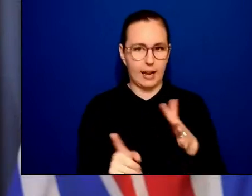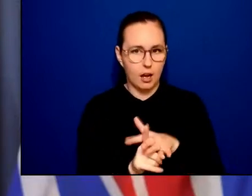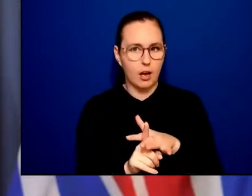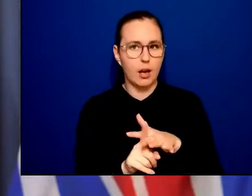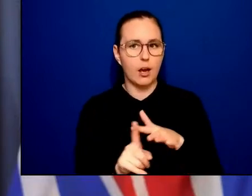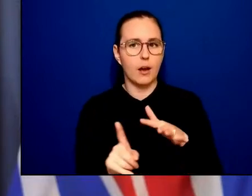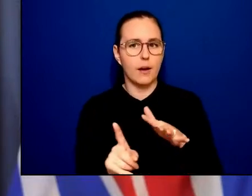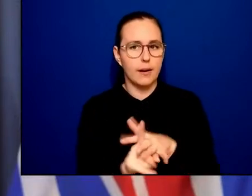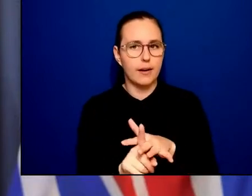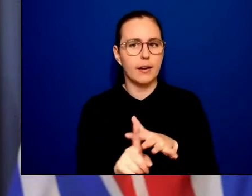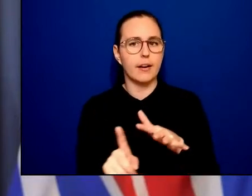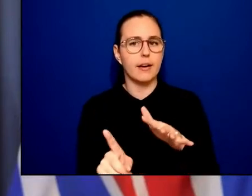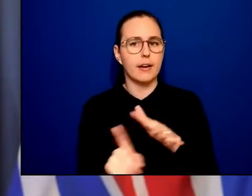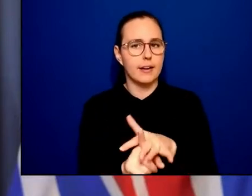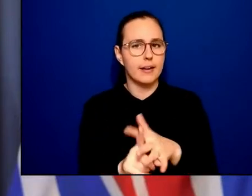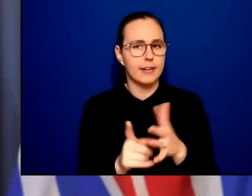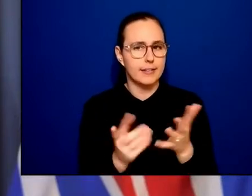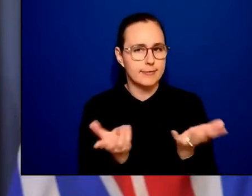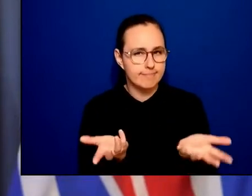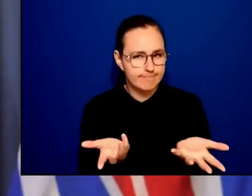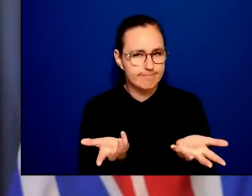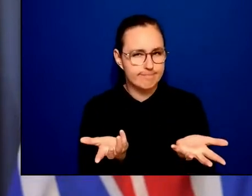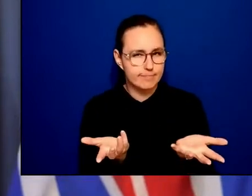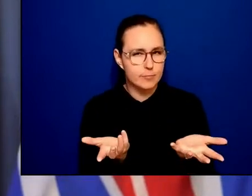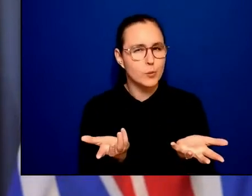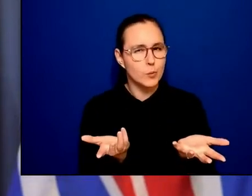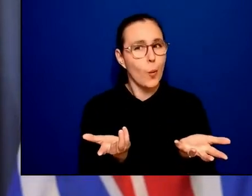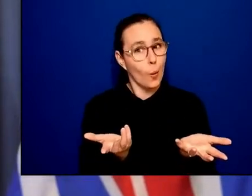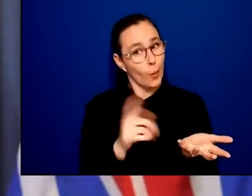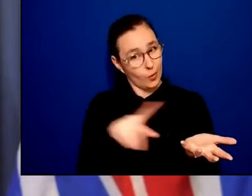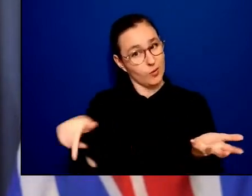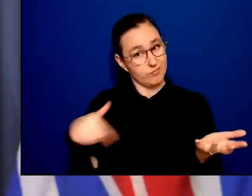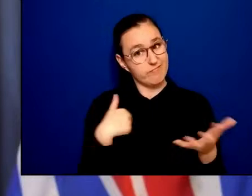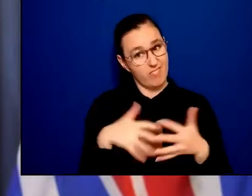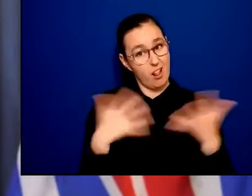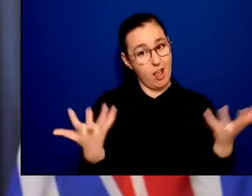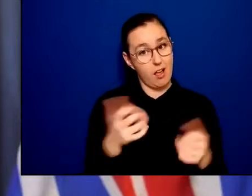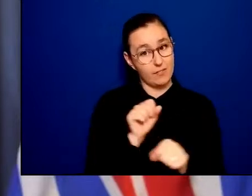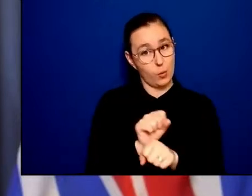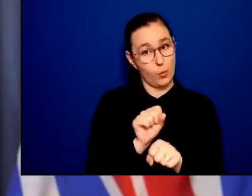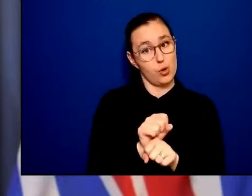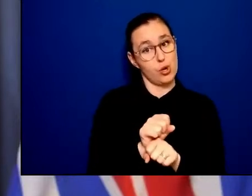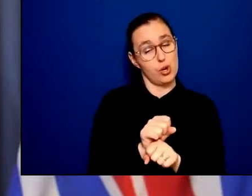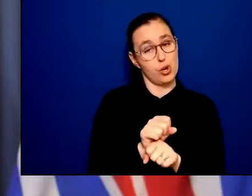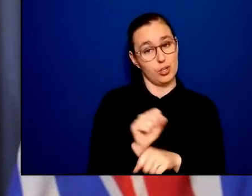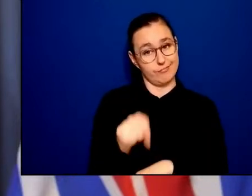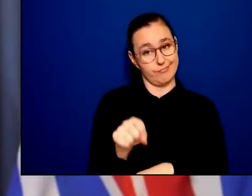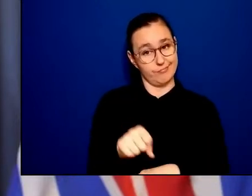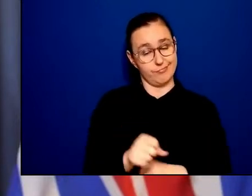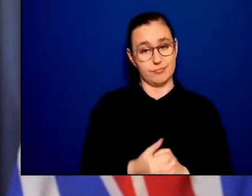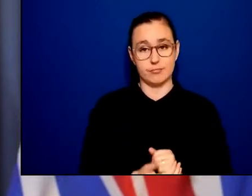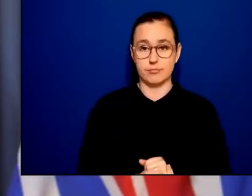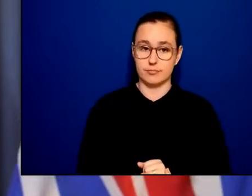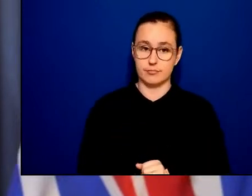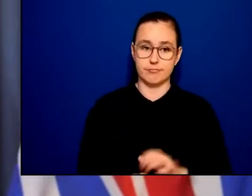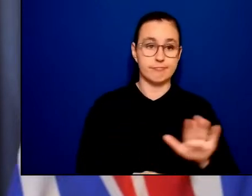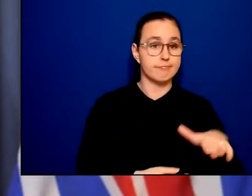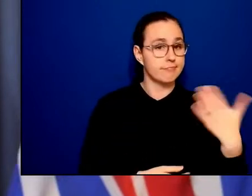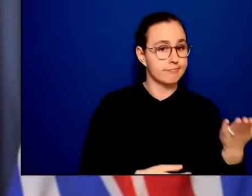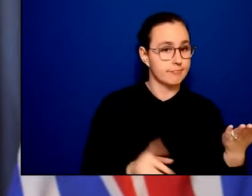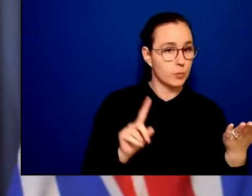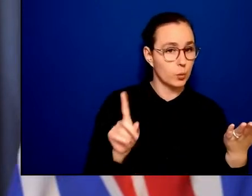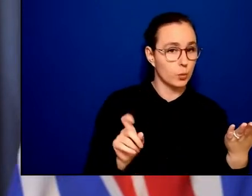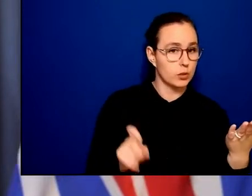more common. So there's been a lot of work being done. Next question goes to Penny Daflos, CTV.